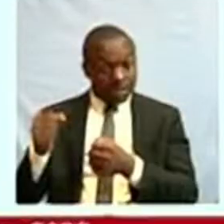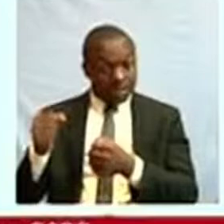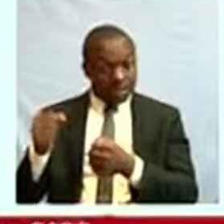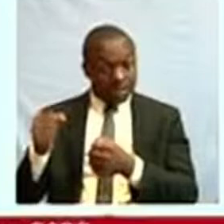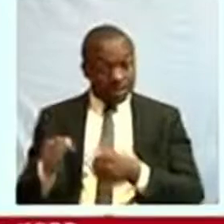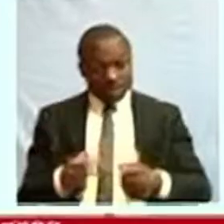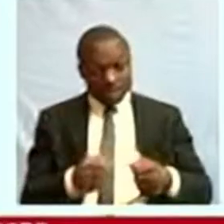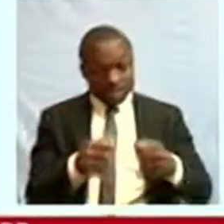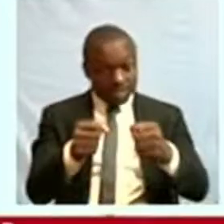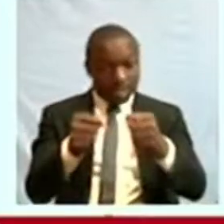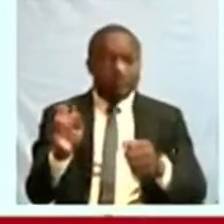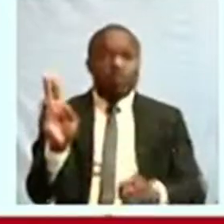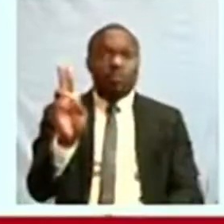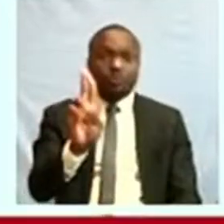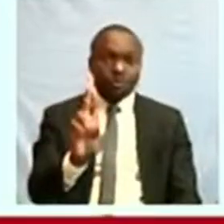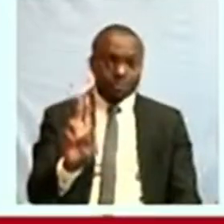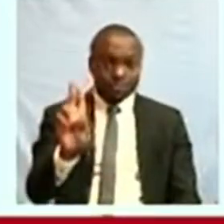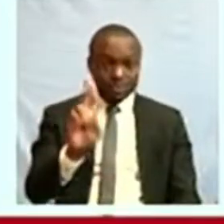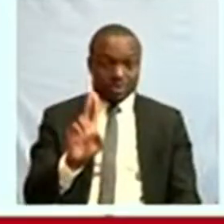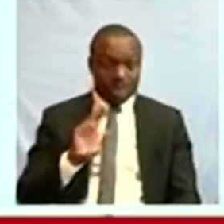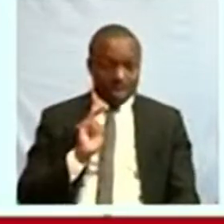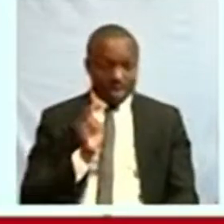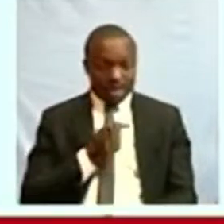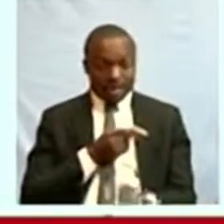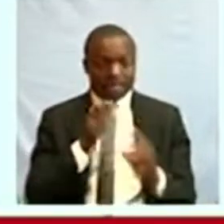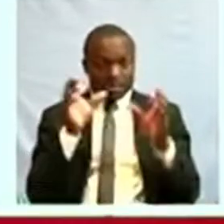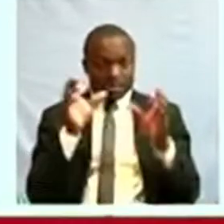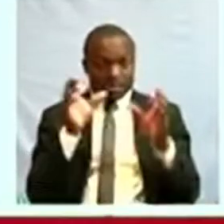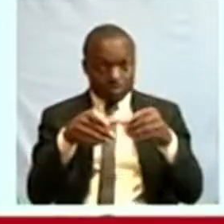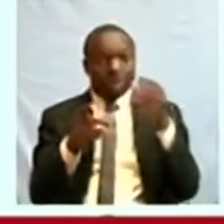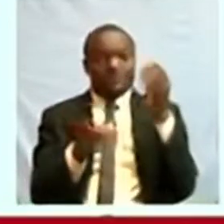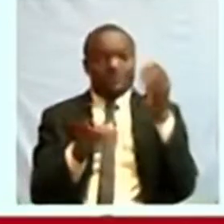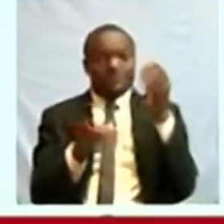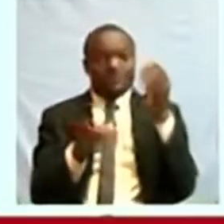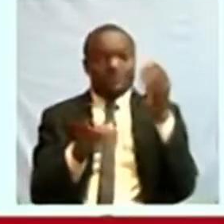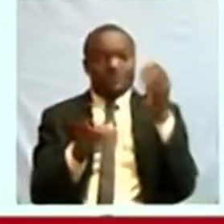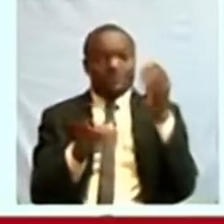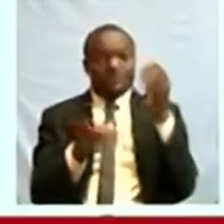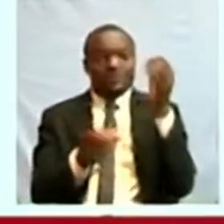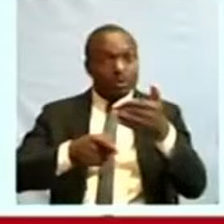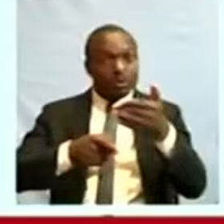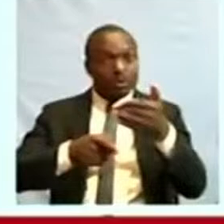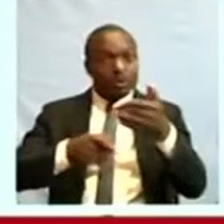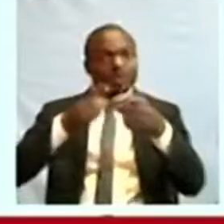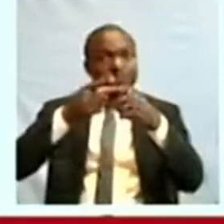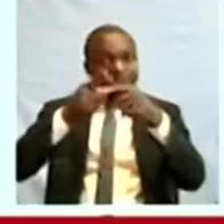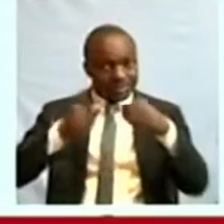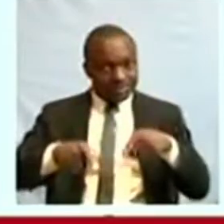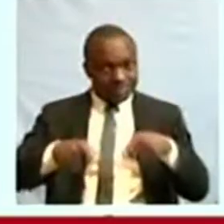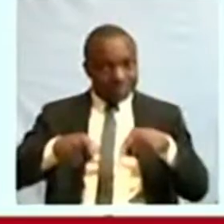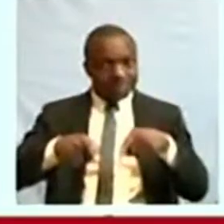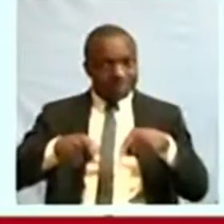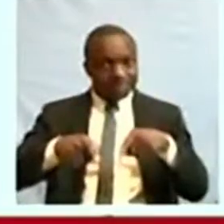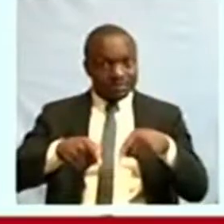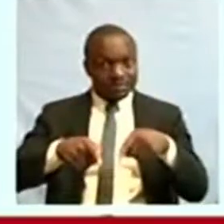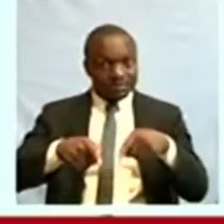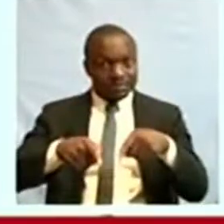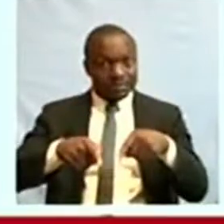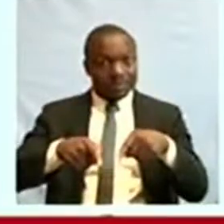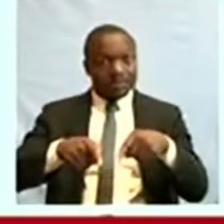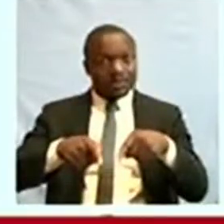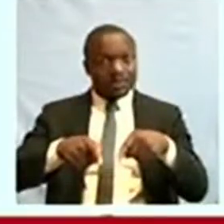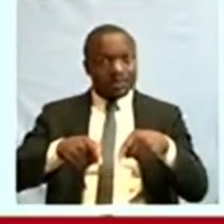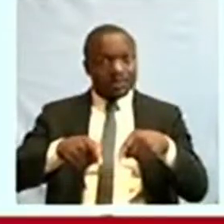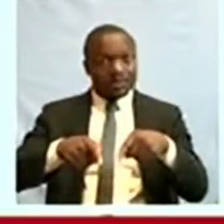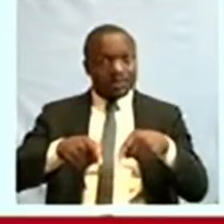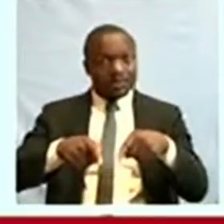that we use as community development, what it does is it recognizes the first person